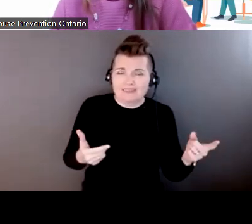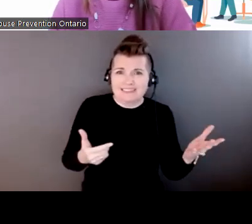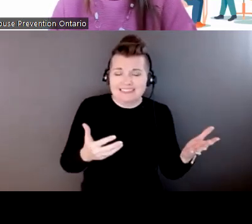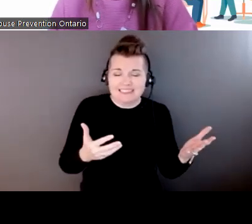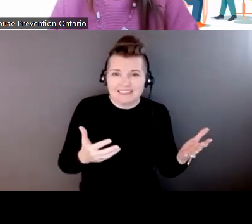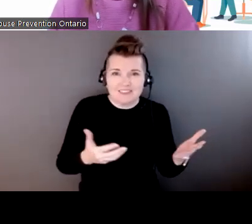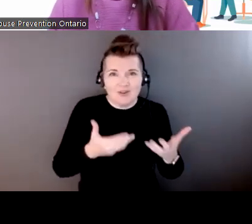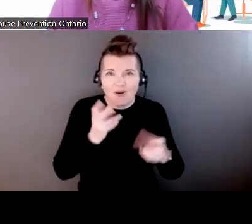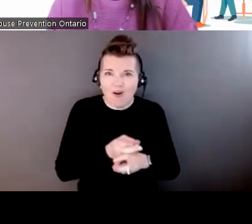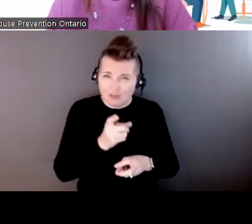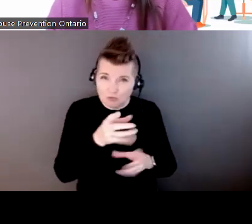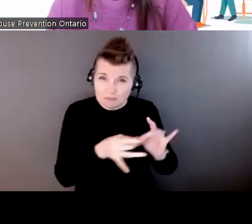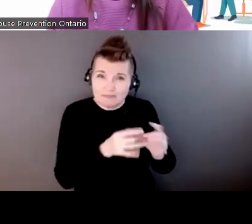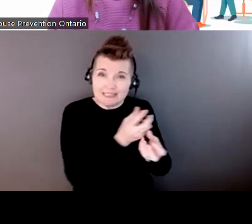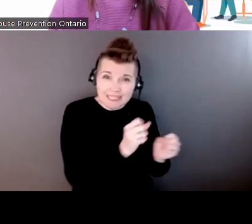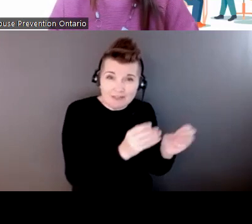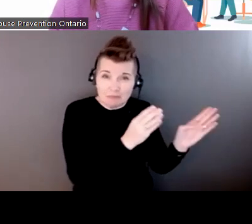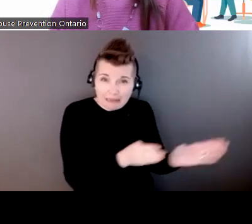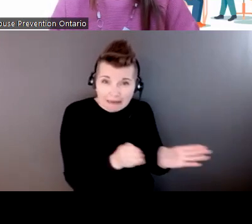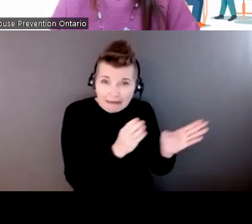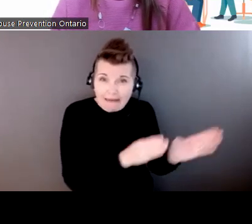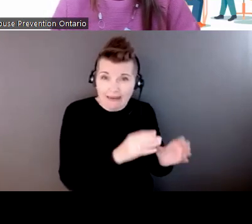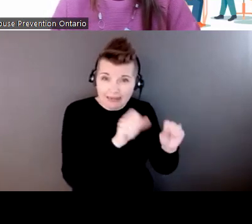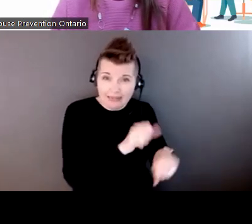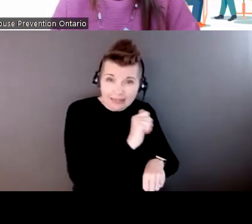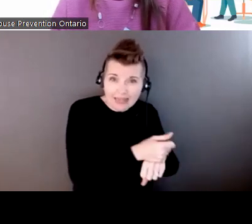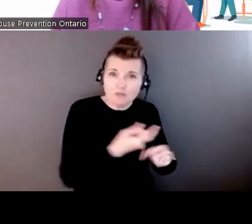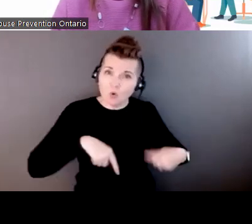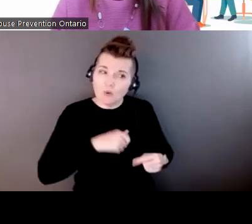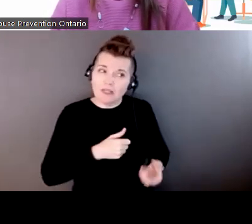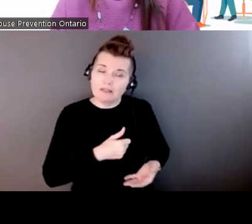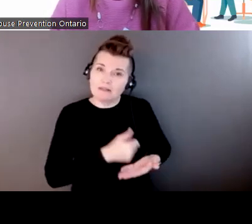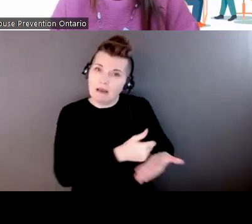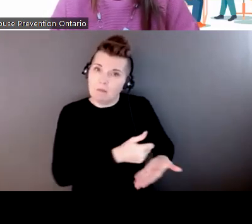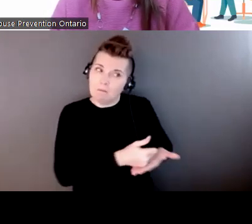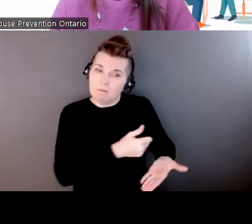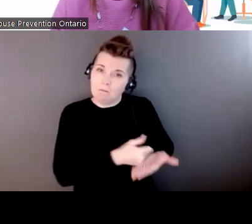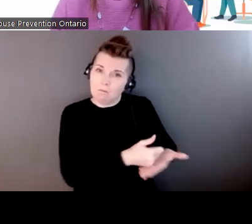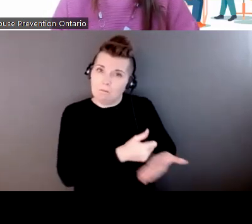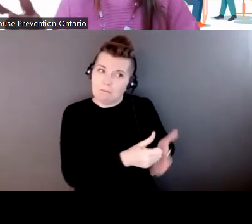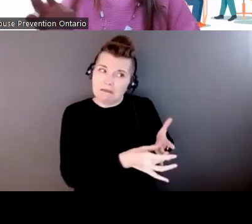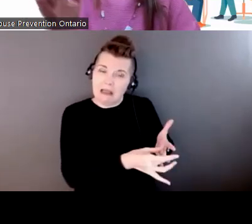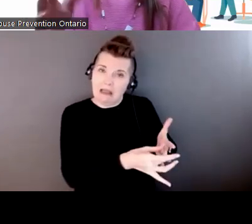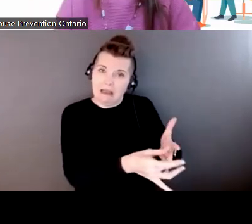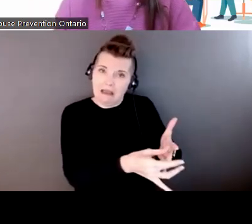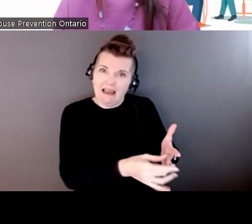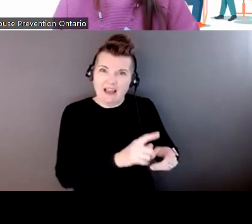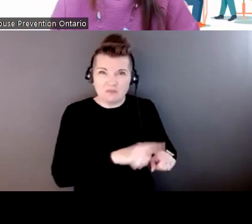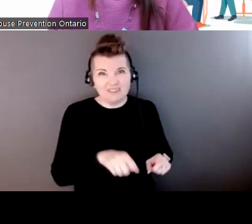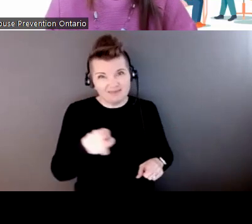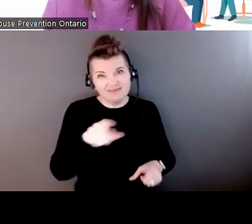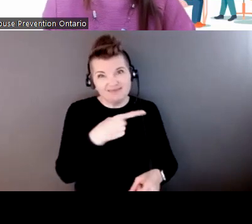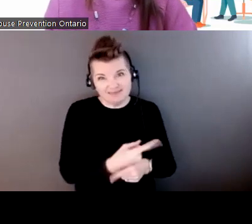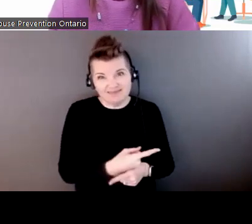about safety planning. There's a number of things that we can do to help guide that person along. But yeah, like you say, there's that balance, right,